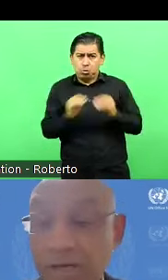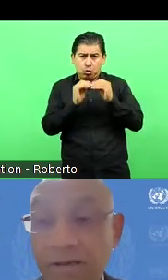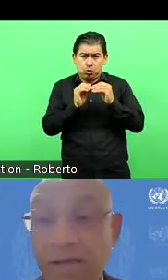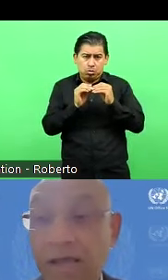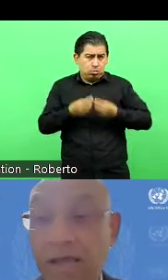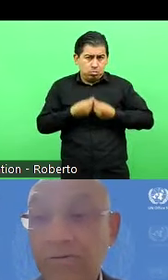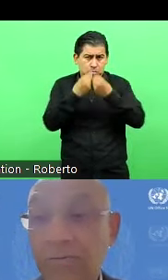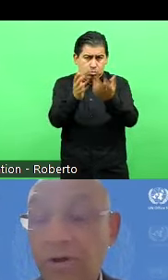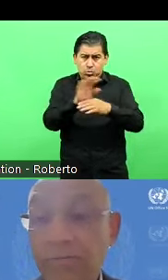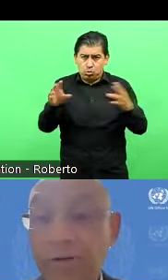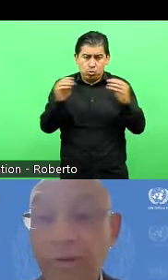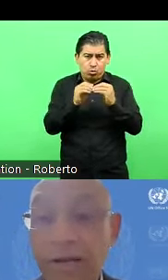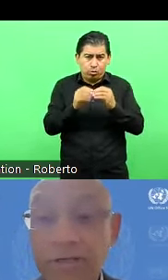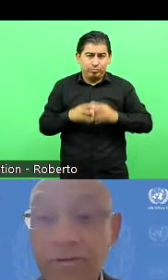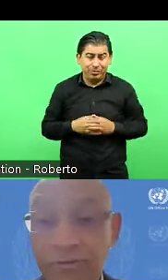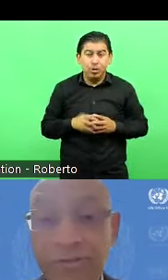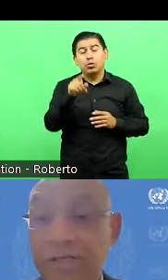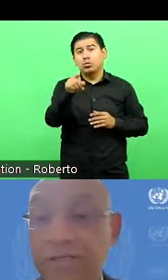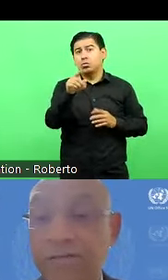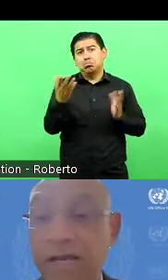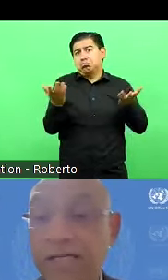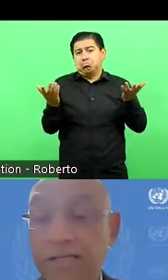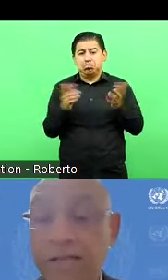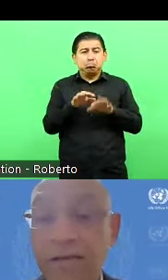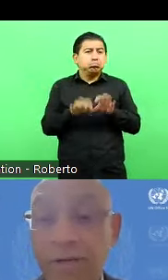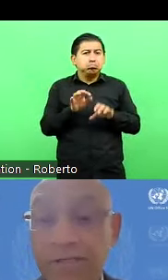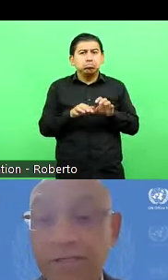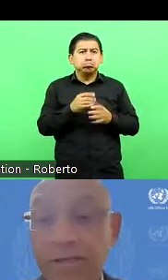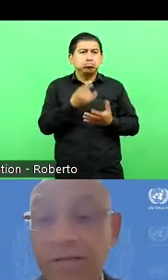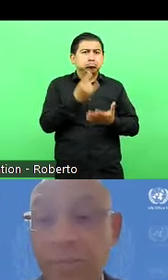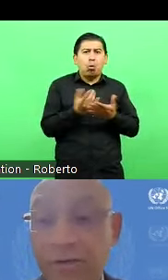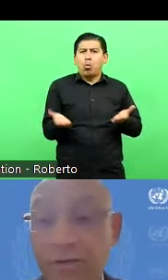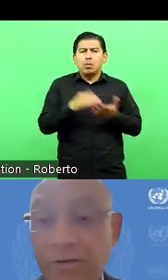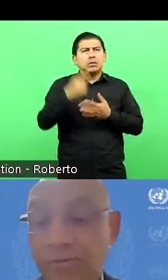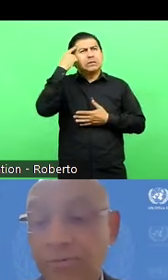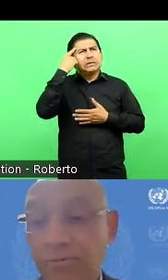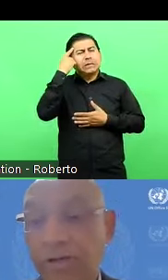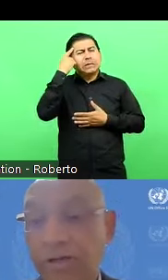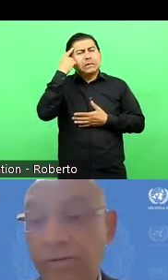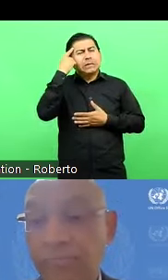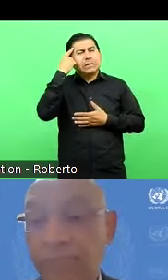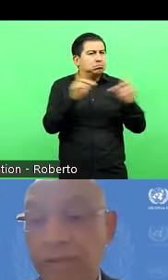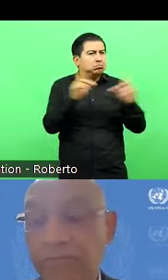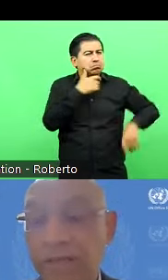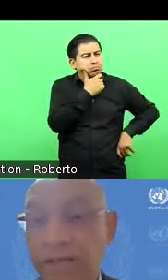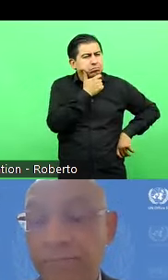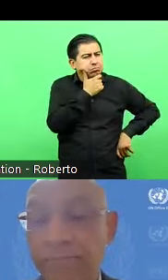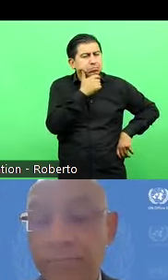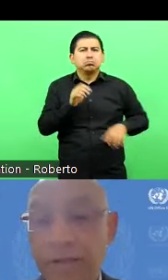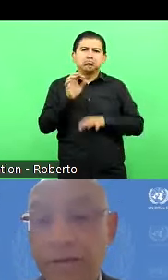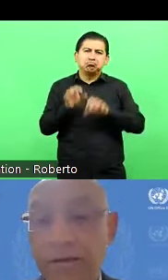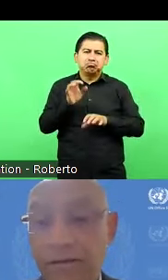them as you want. But whenever you use these slides, please make sure to give